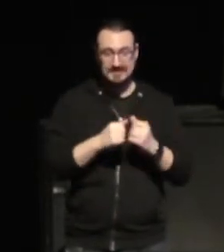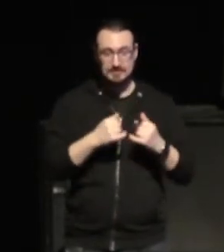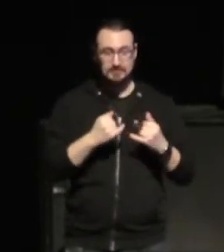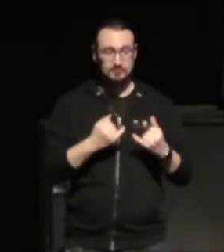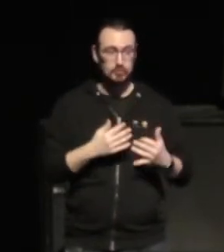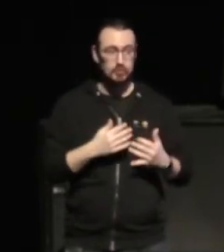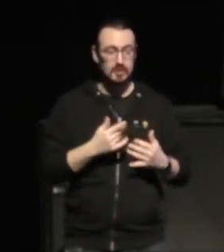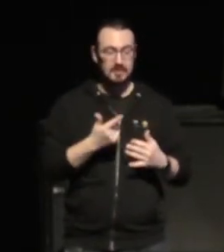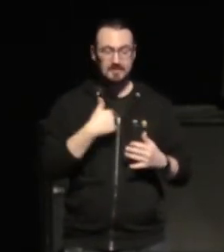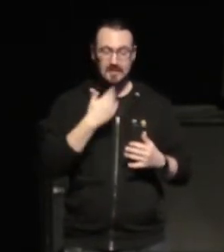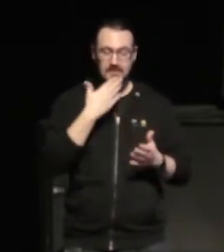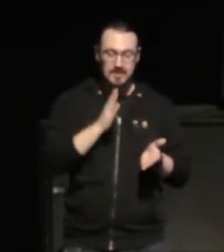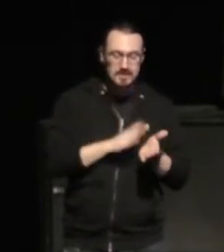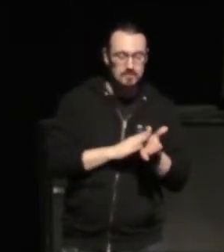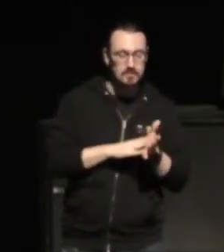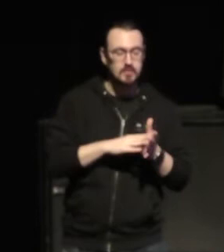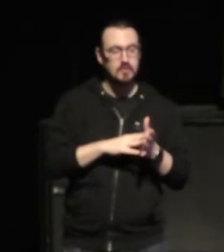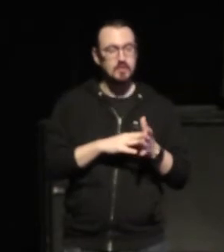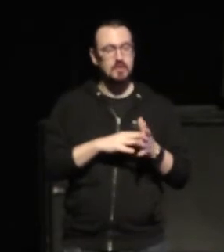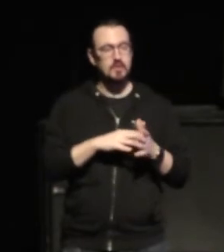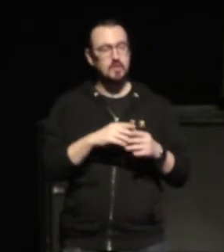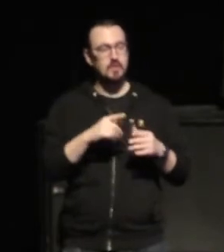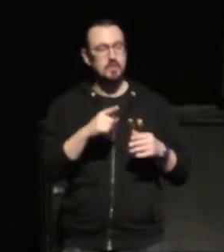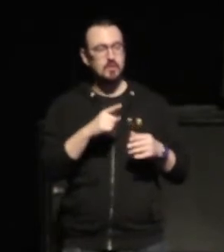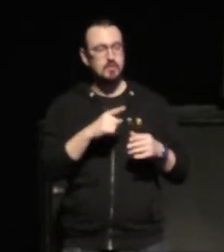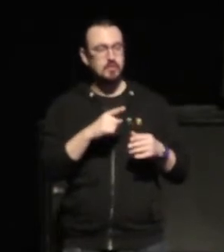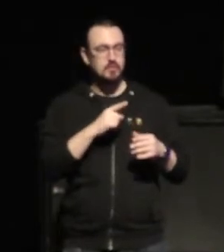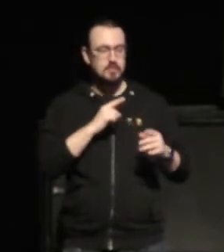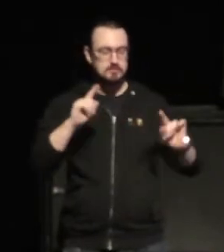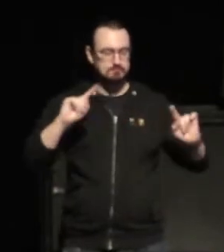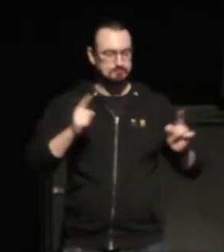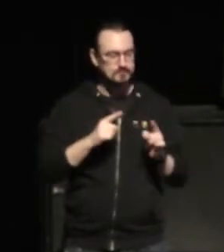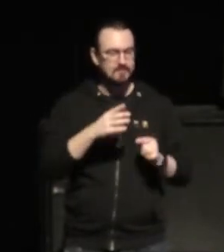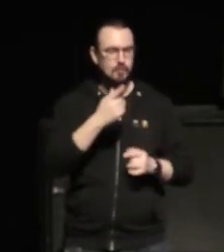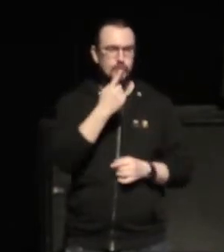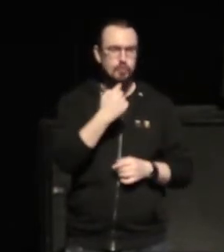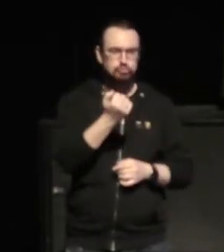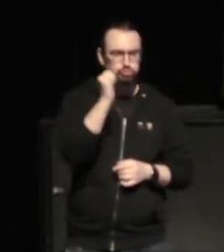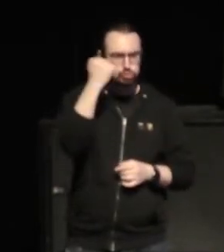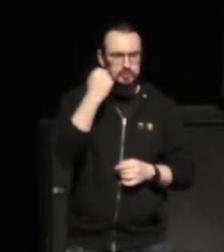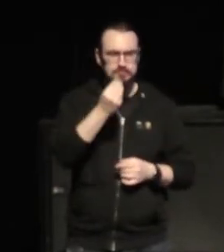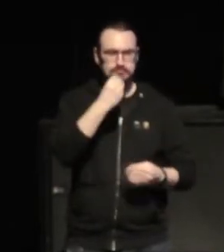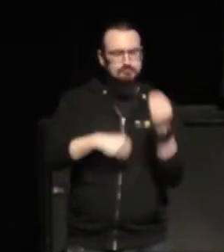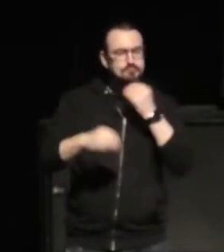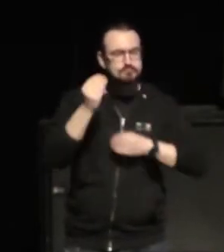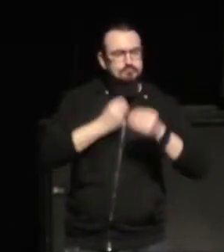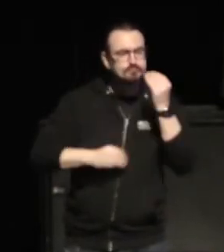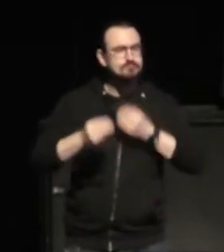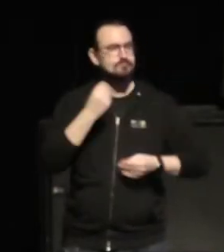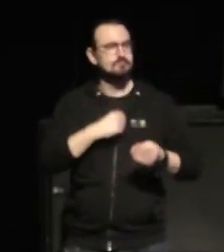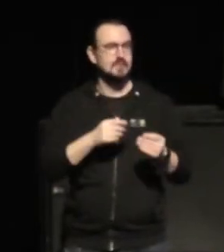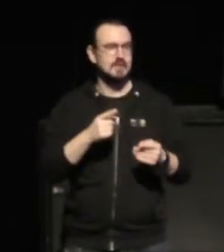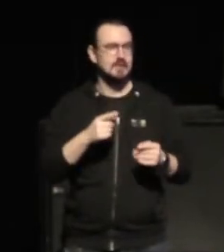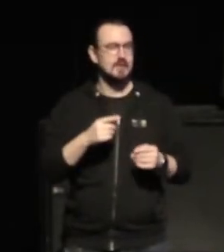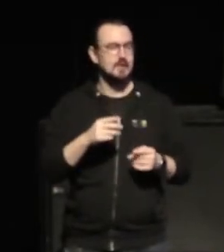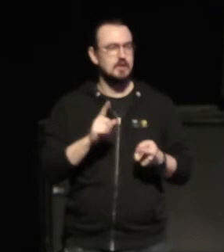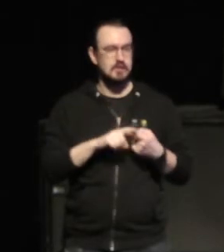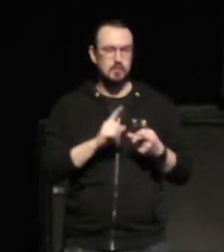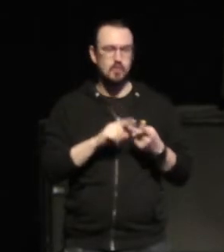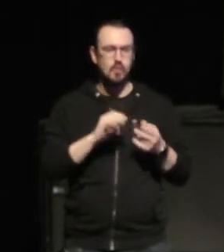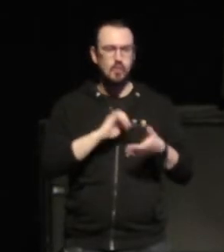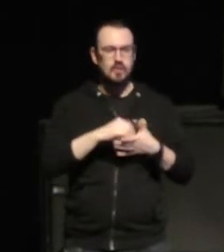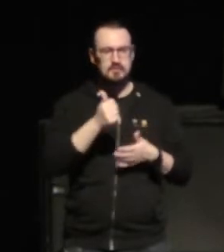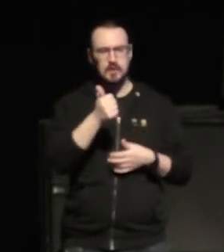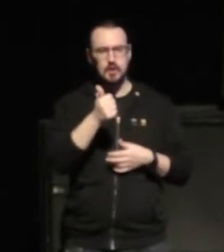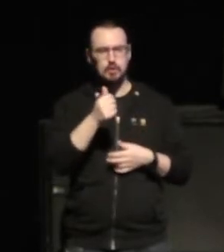is that we recommend globally a substantial reduction of red meat consumption, and essentially ruminant meats,